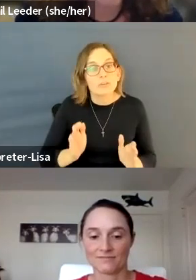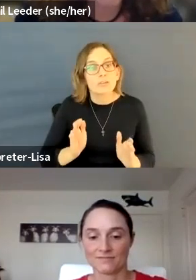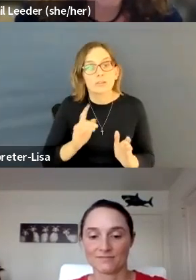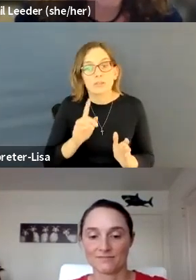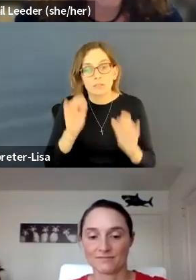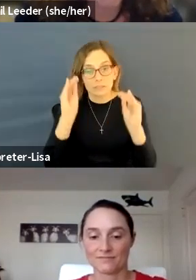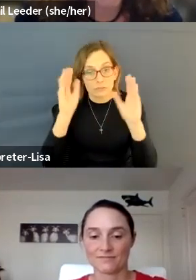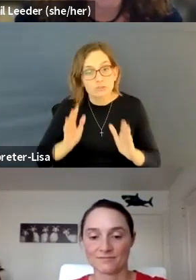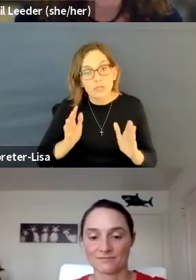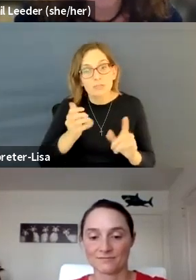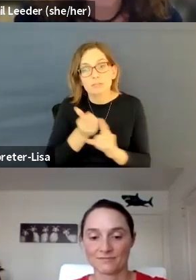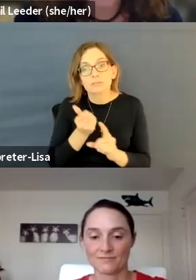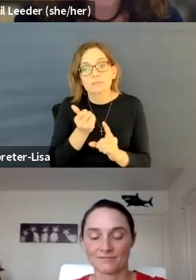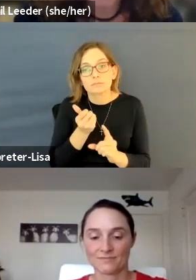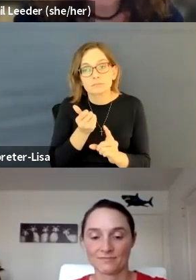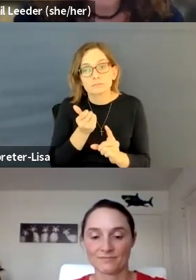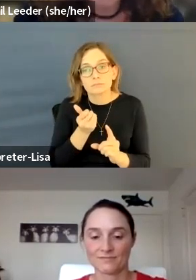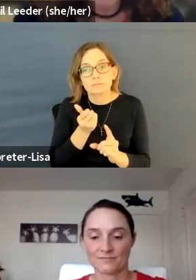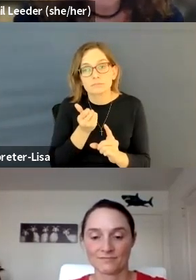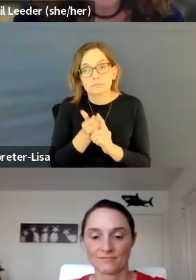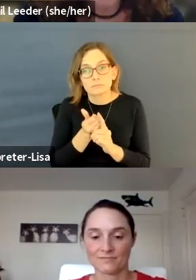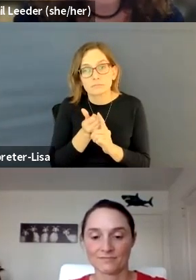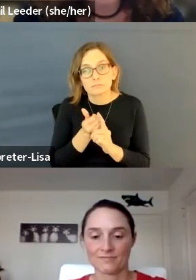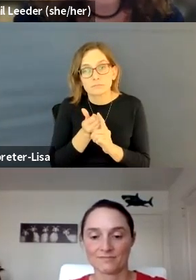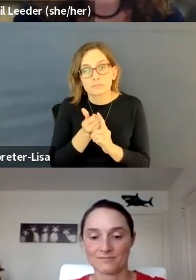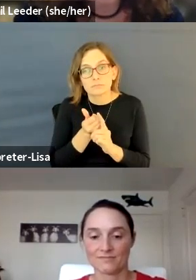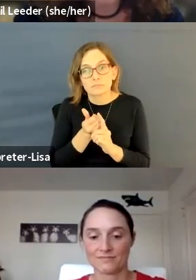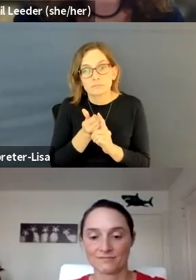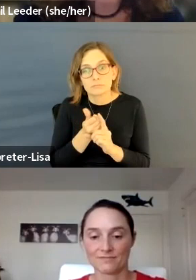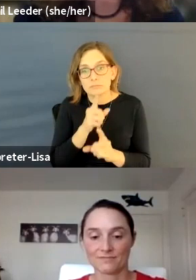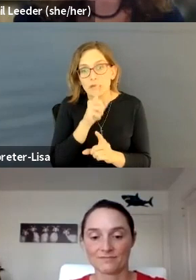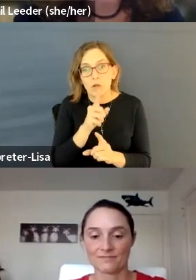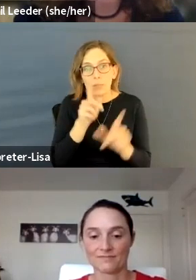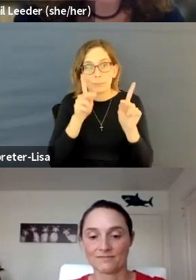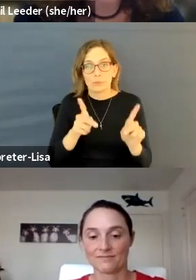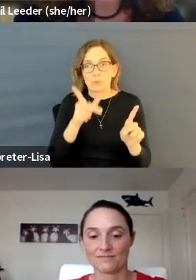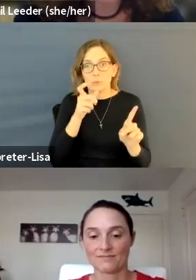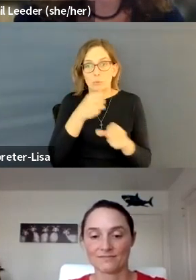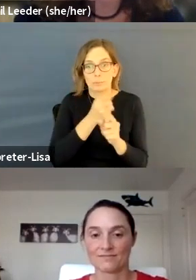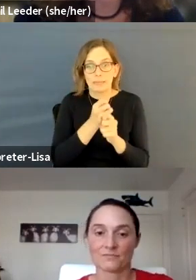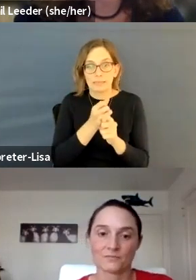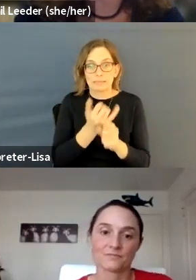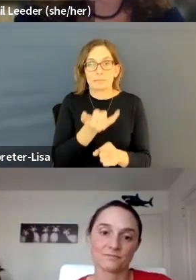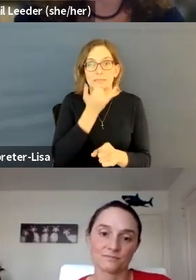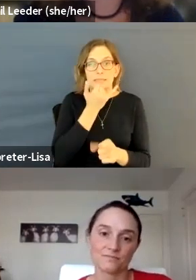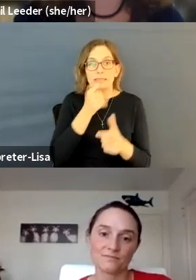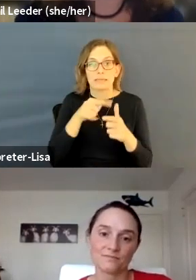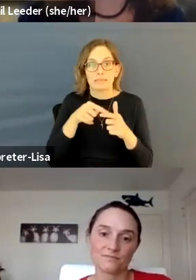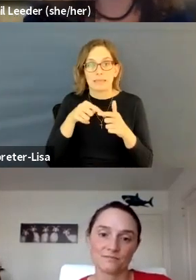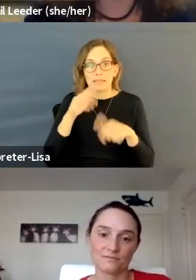actually are the one that makes the mistake and then are called out in